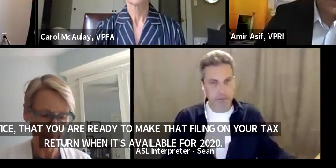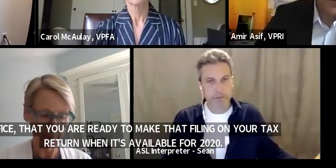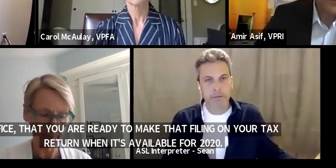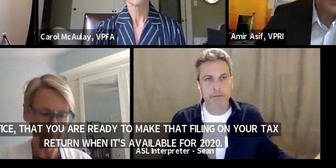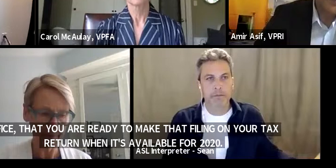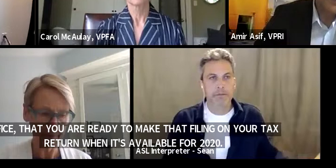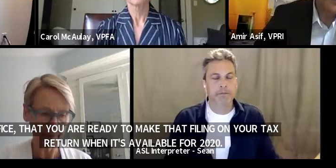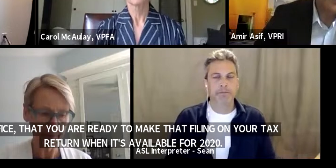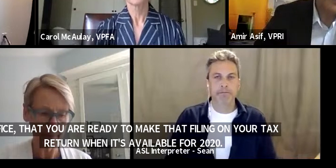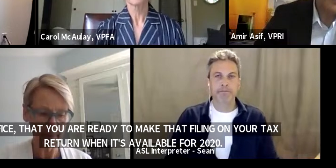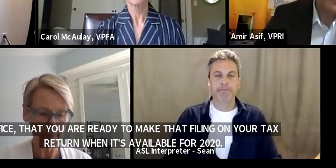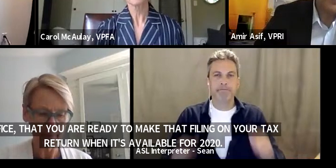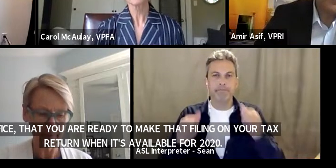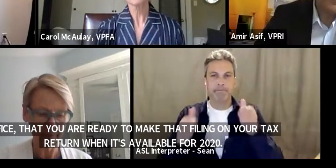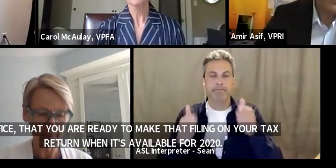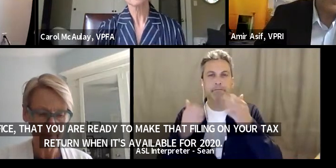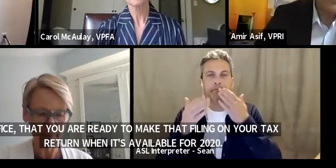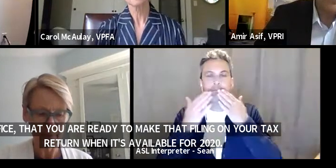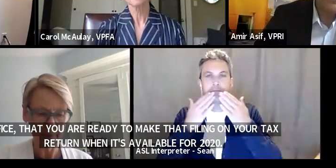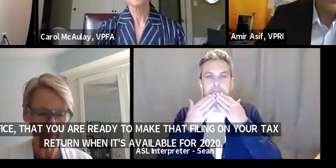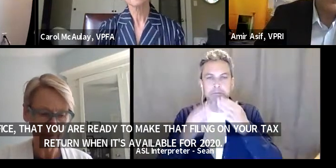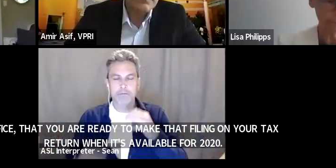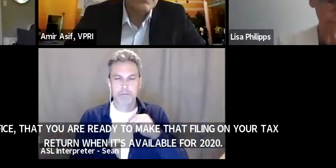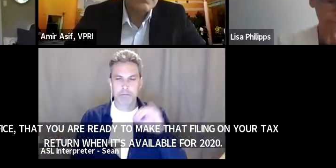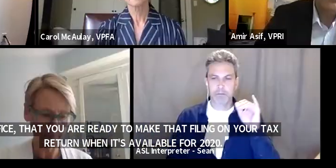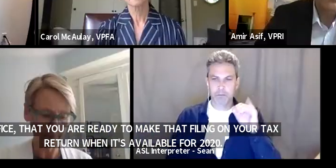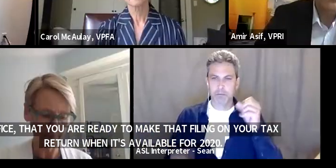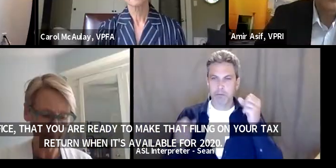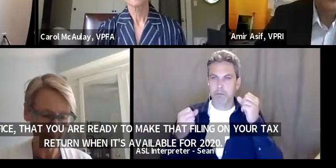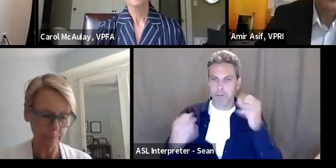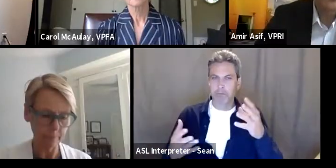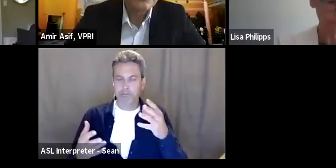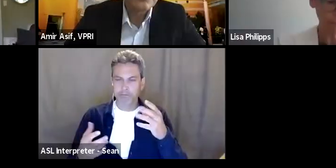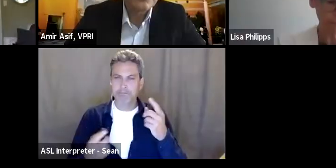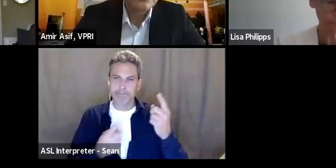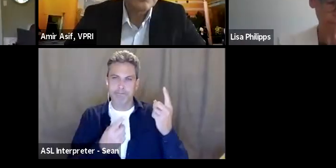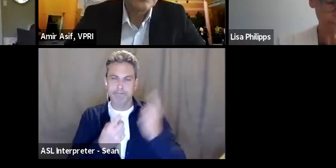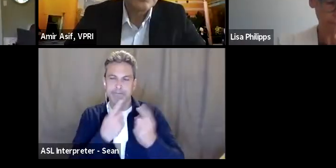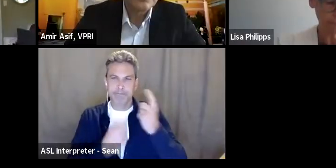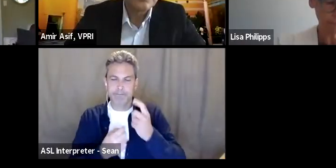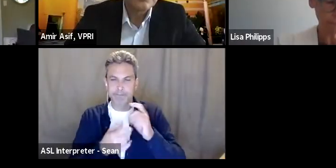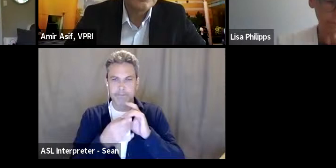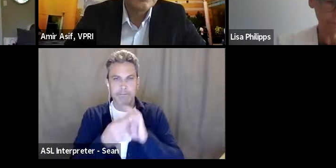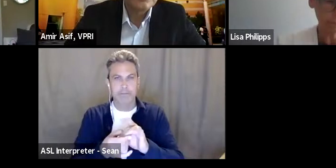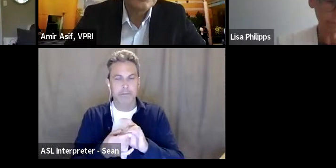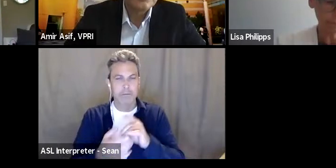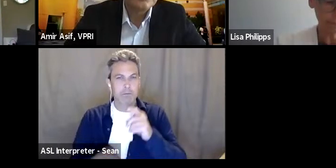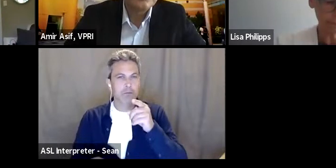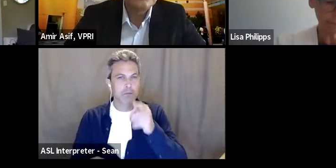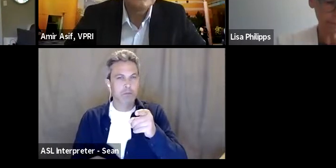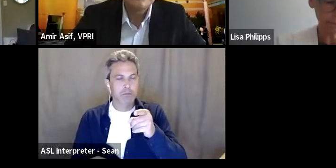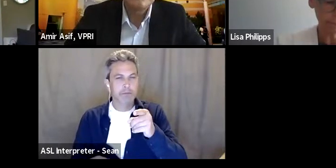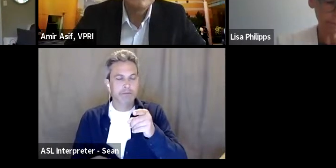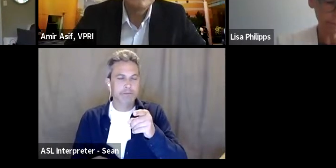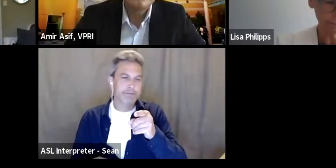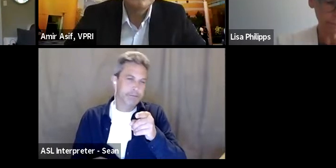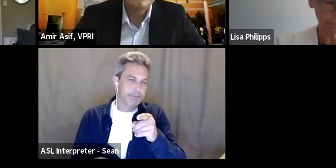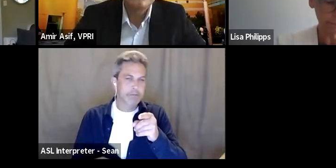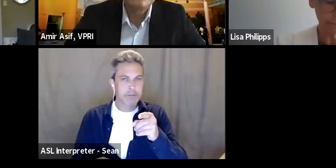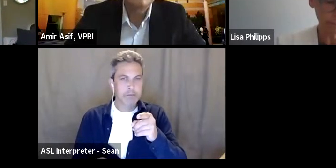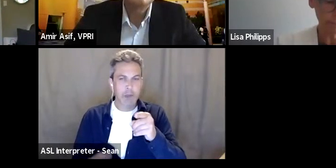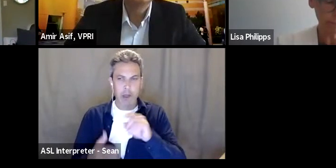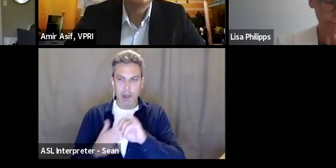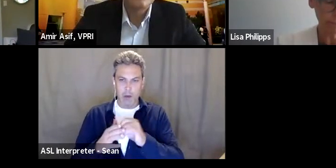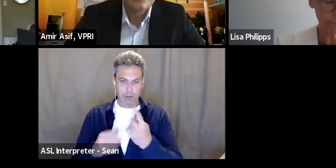Okay, thank you very much. So we've also received quite a few questions regarding sort of individual access to